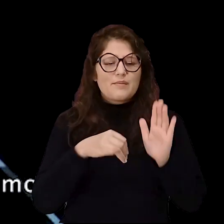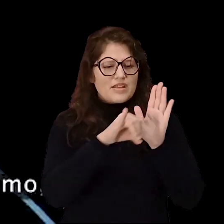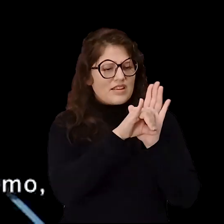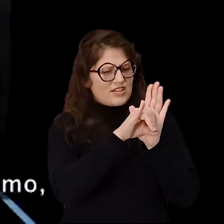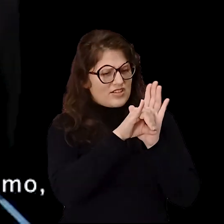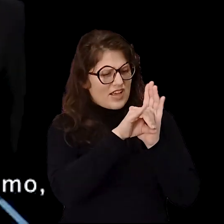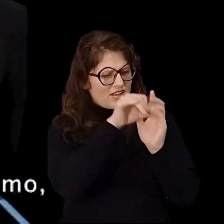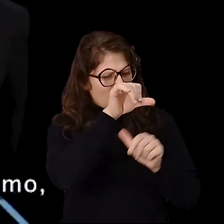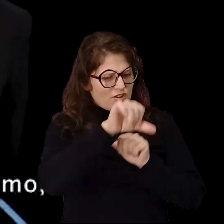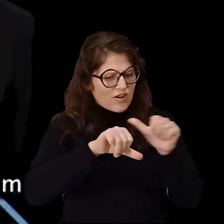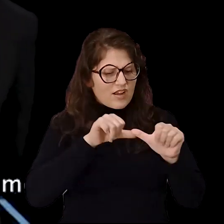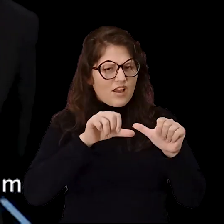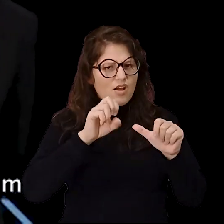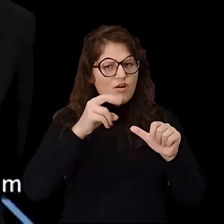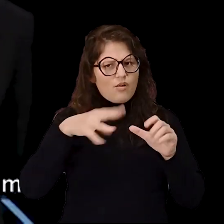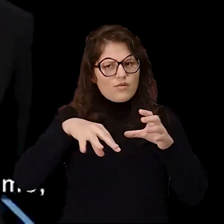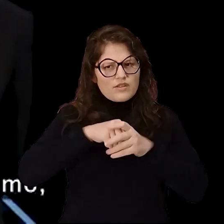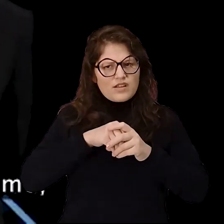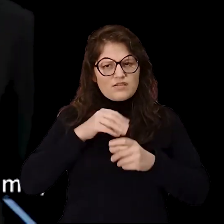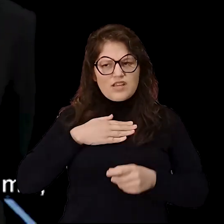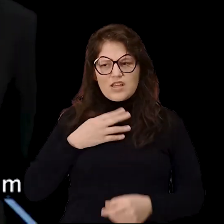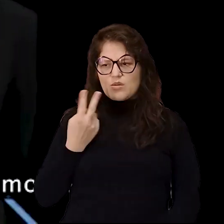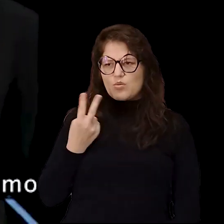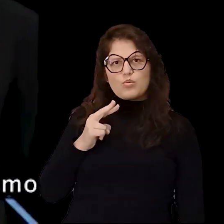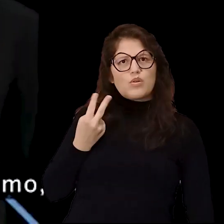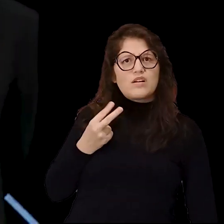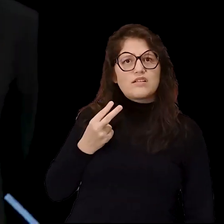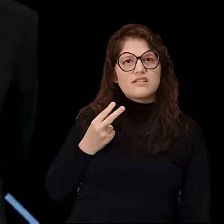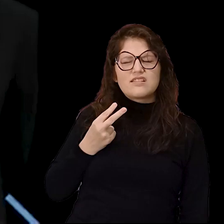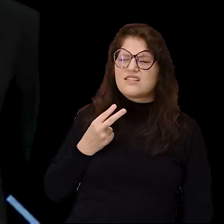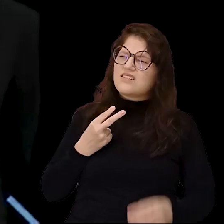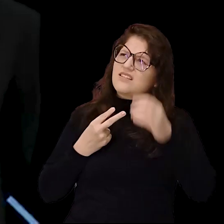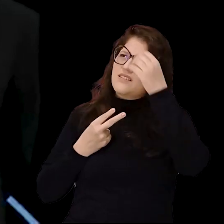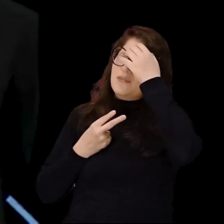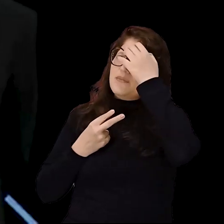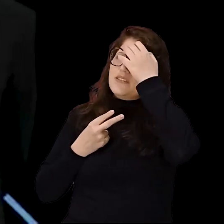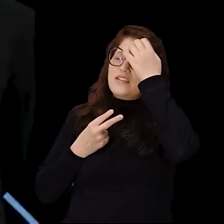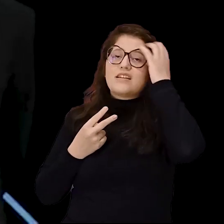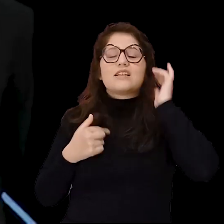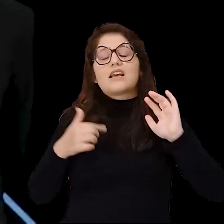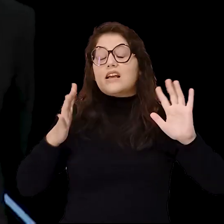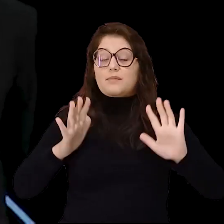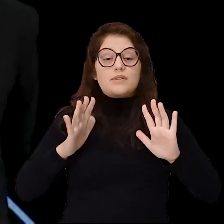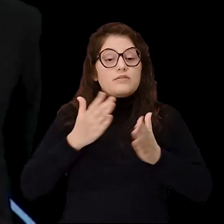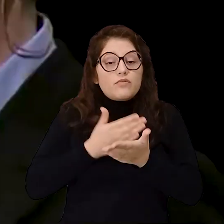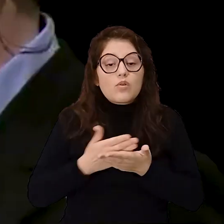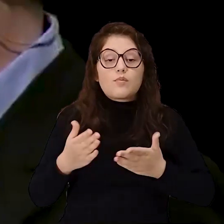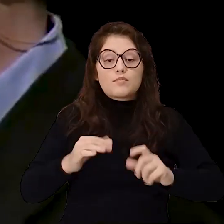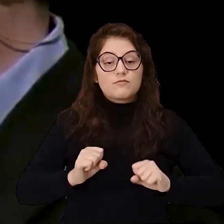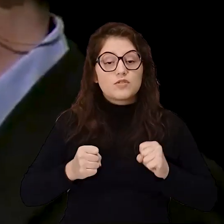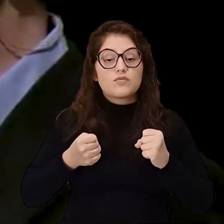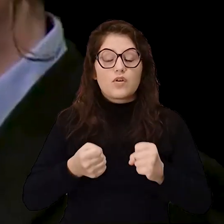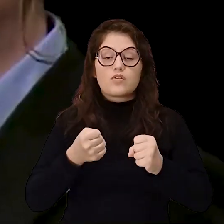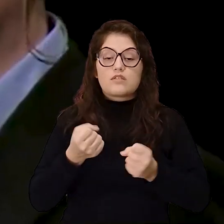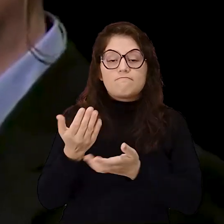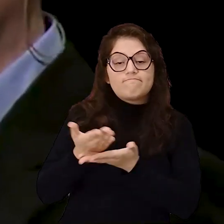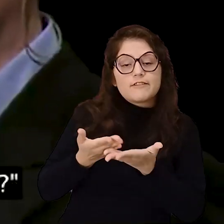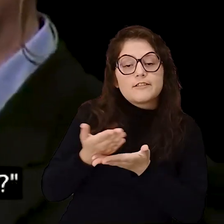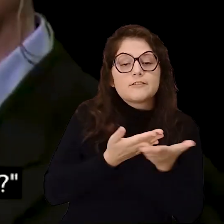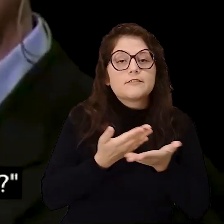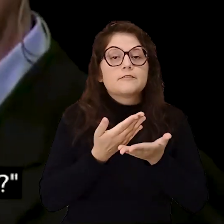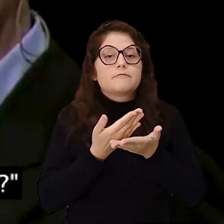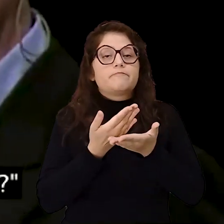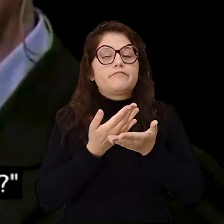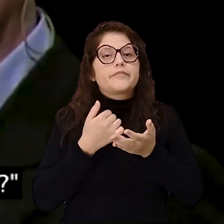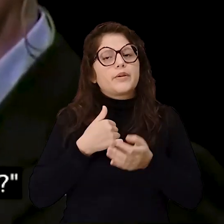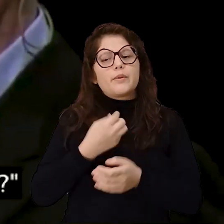is that medication making me more fully myself? Or is it making me someone else? And how do I feel about it